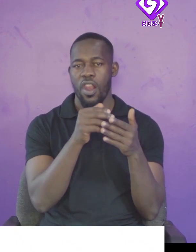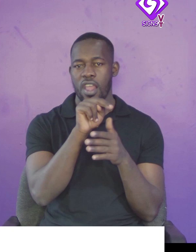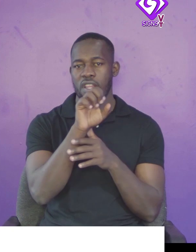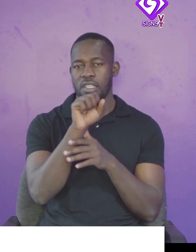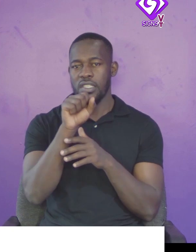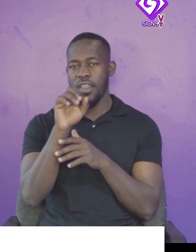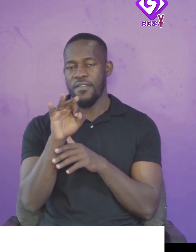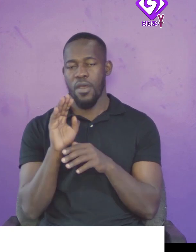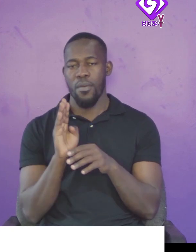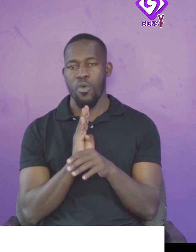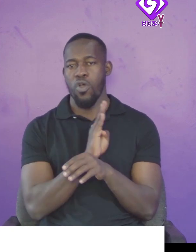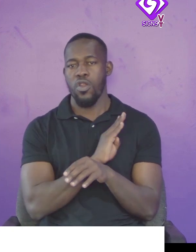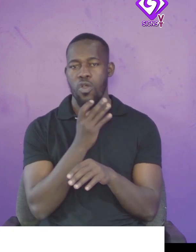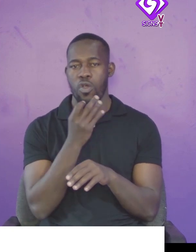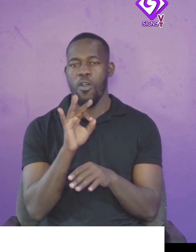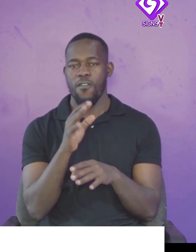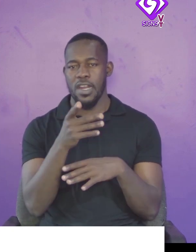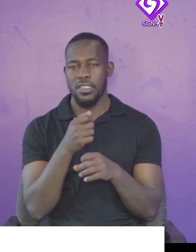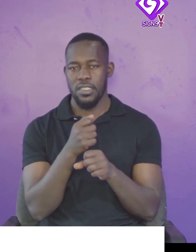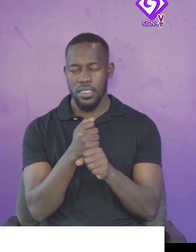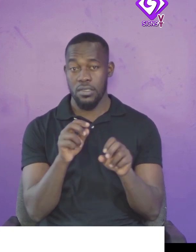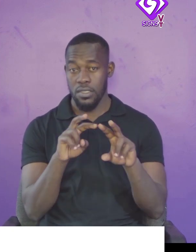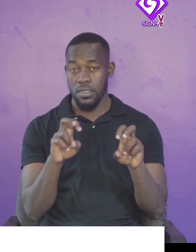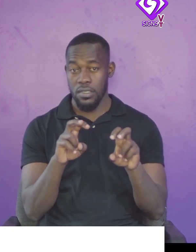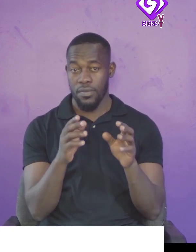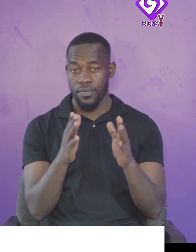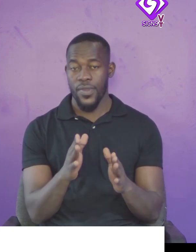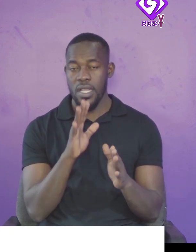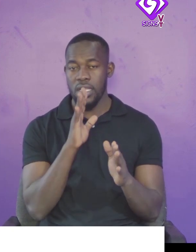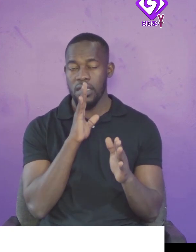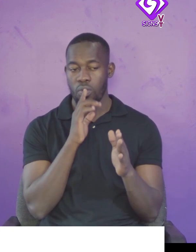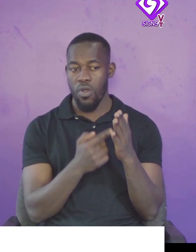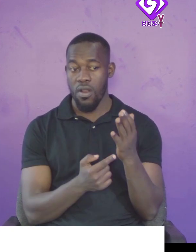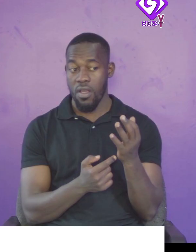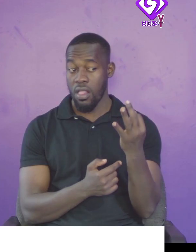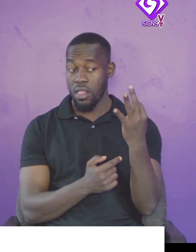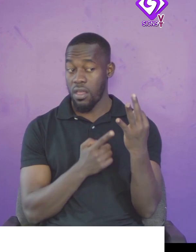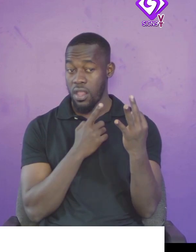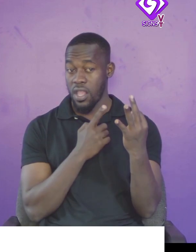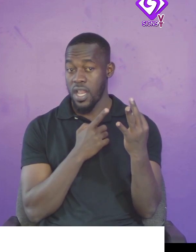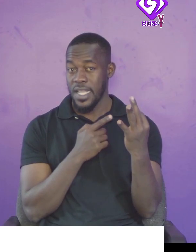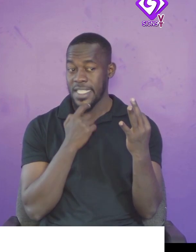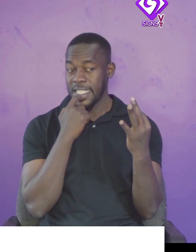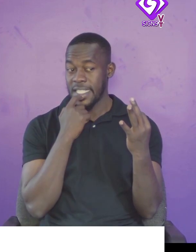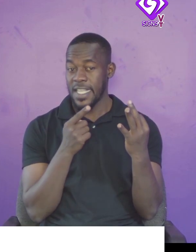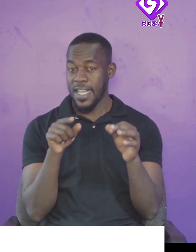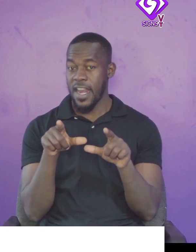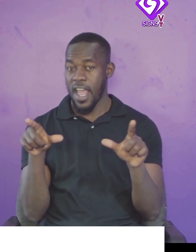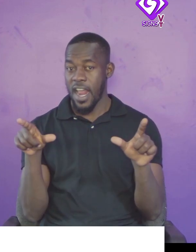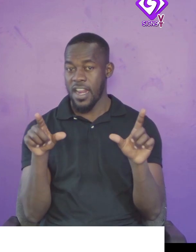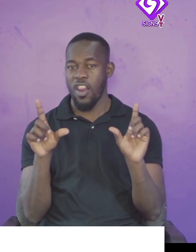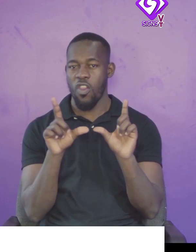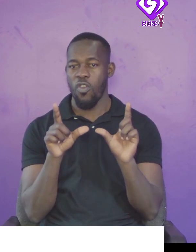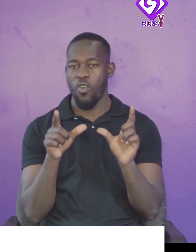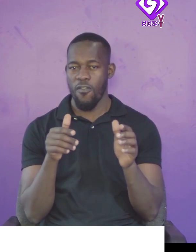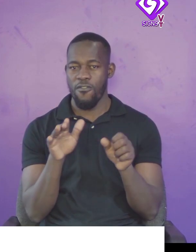of Trustees. Investigators say the trio falsely claimed the land had been legally sold